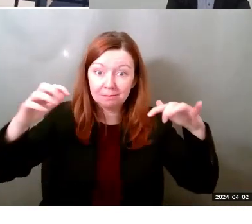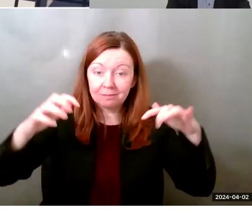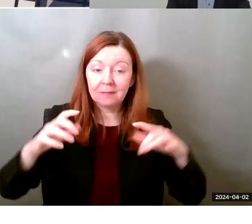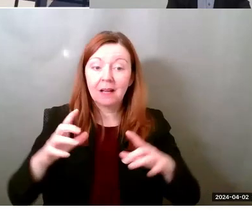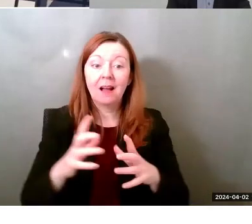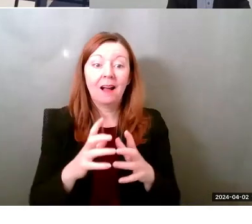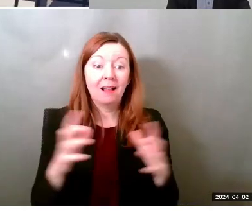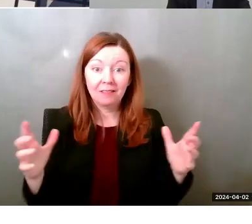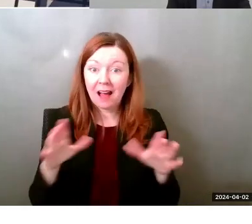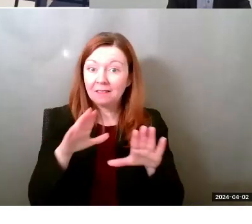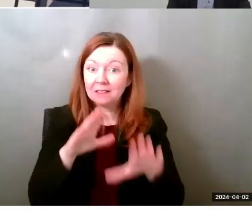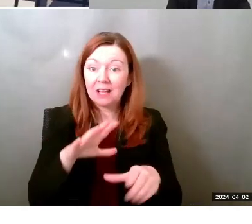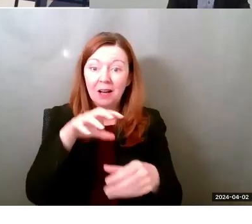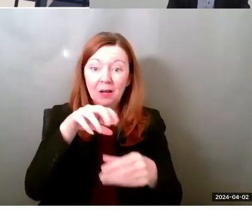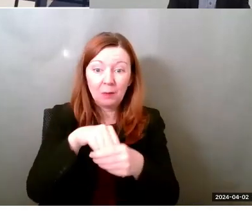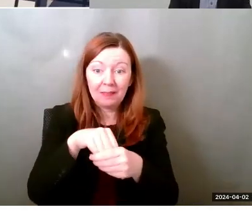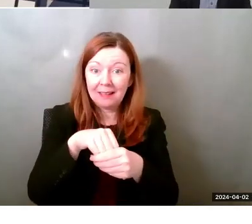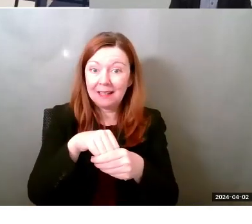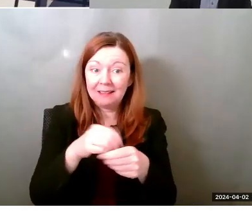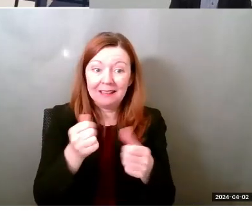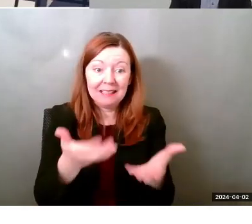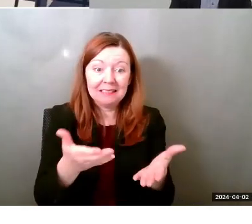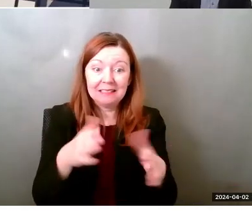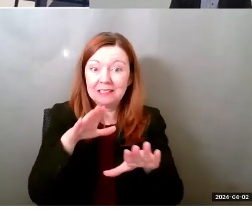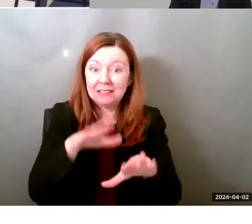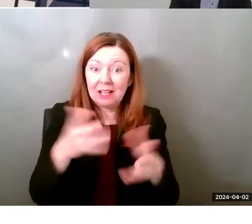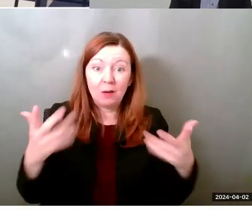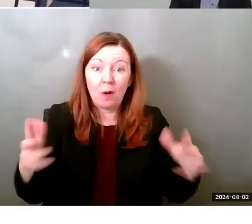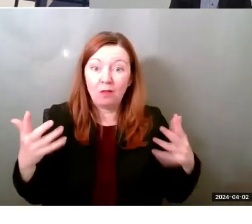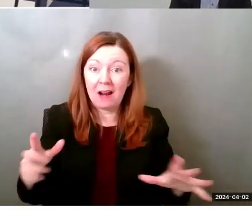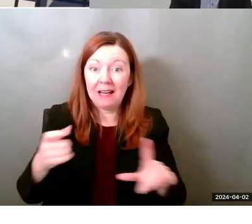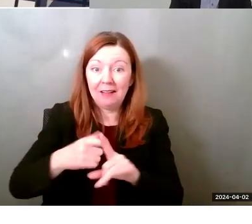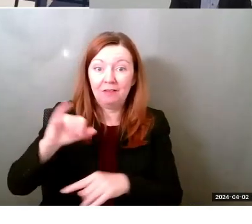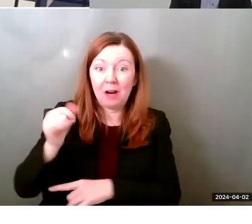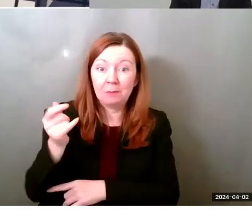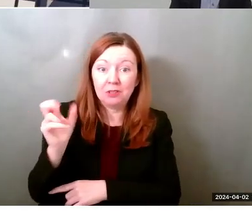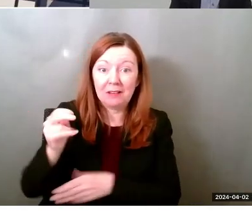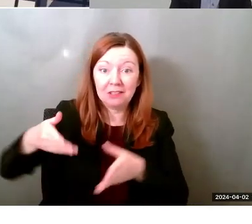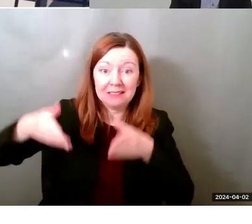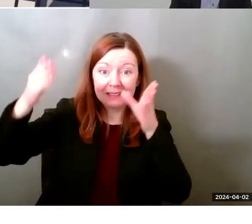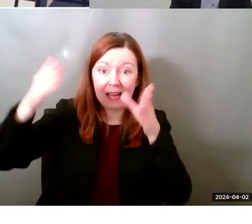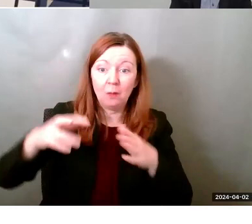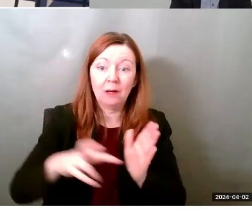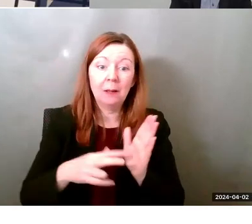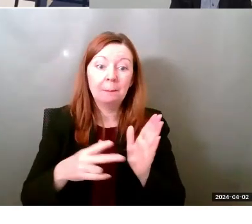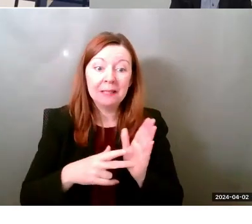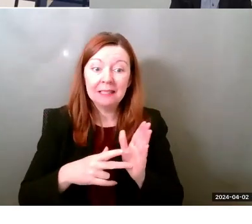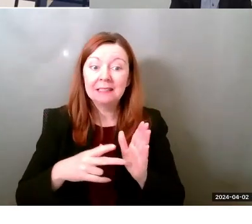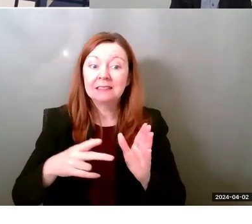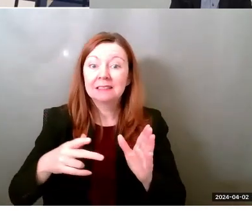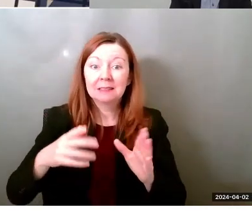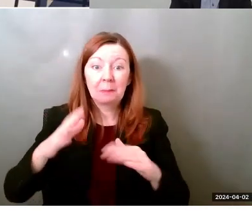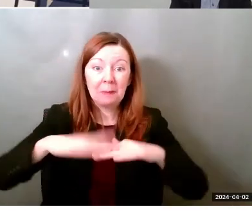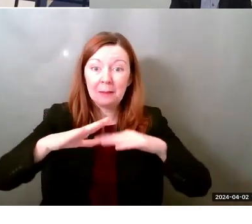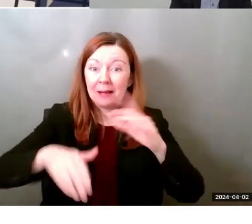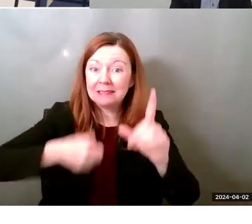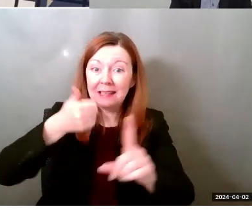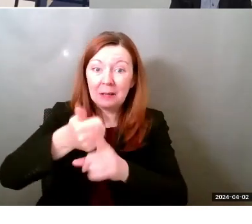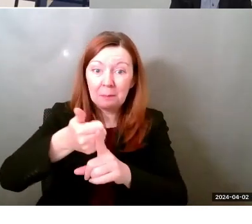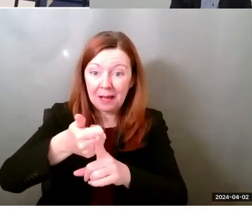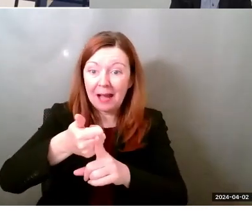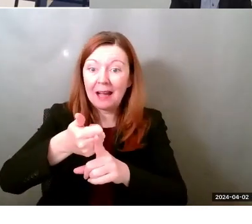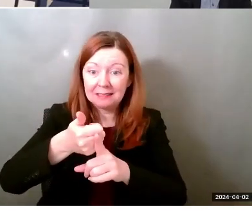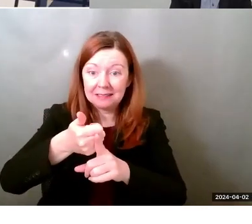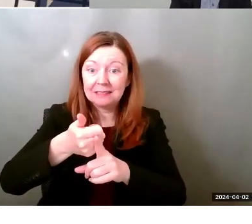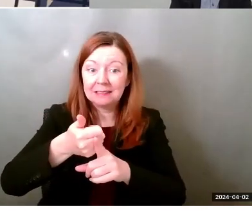amount of the shadow would reside within the existing shadow cast, minimizing the impact to the adjoining neighborhood from the